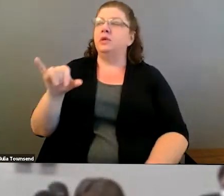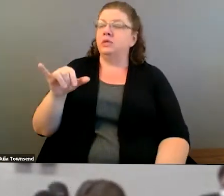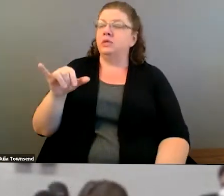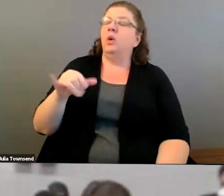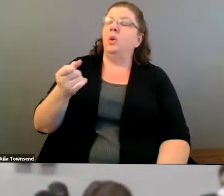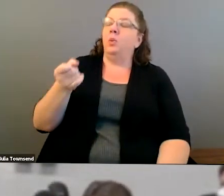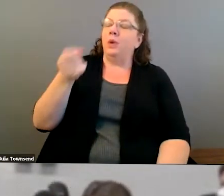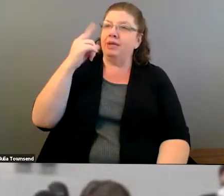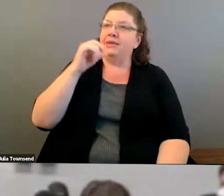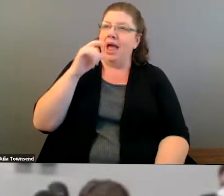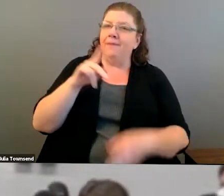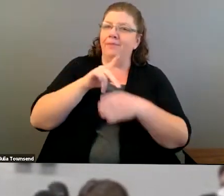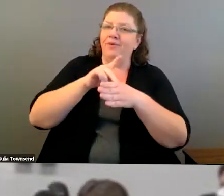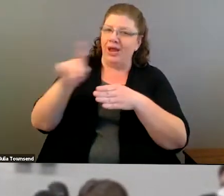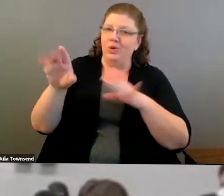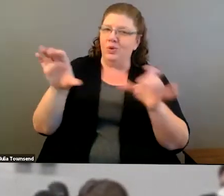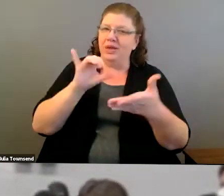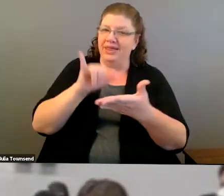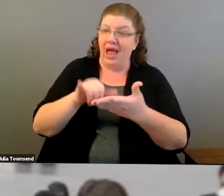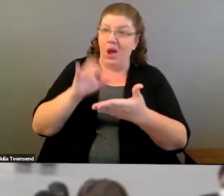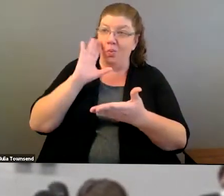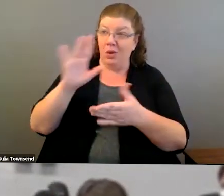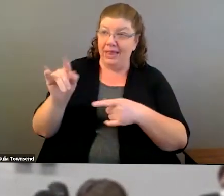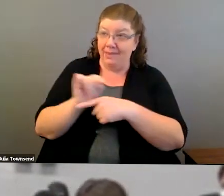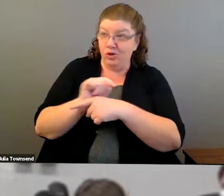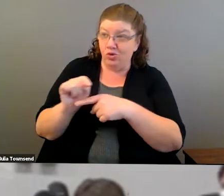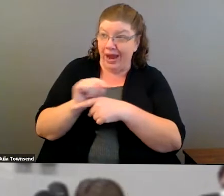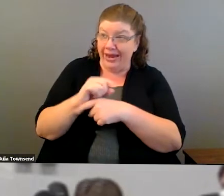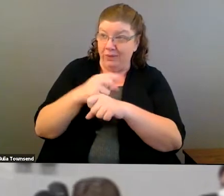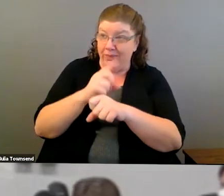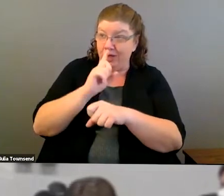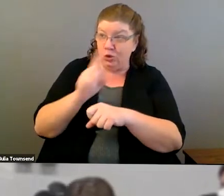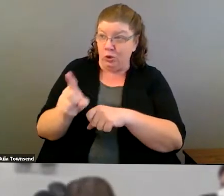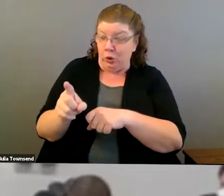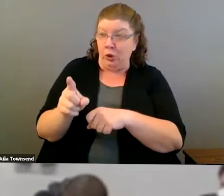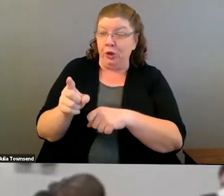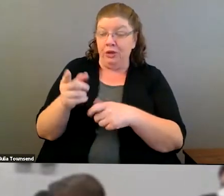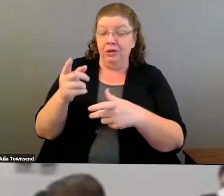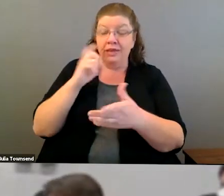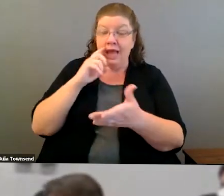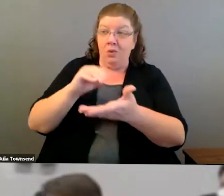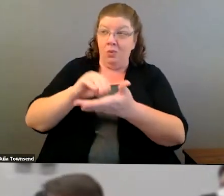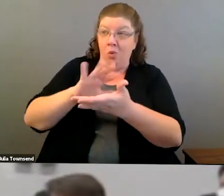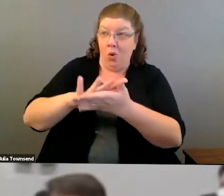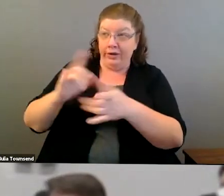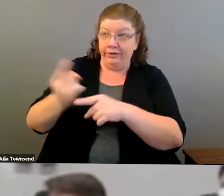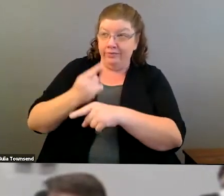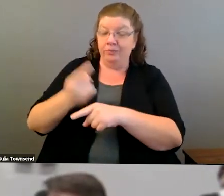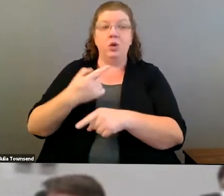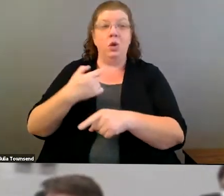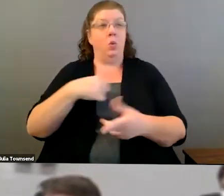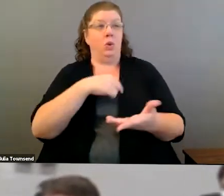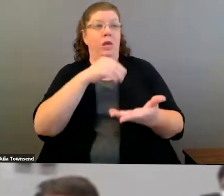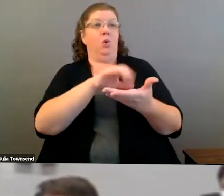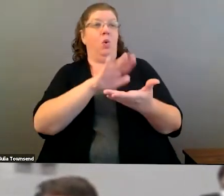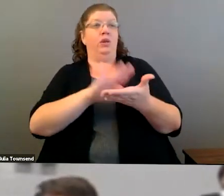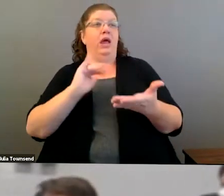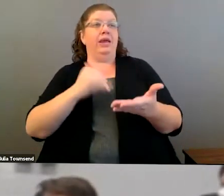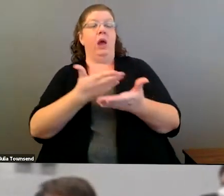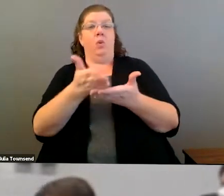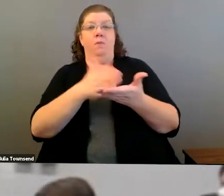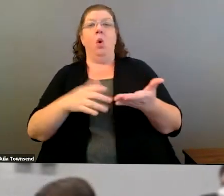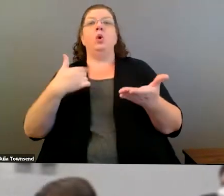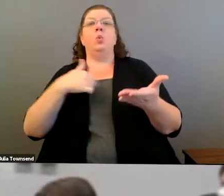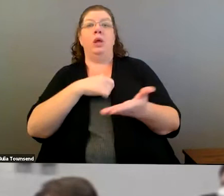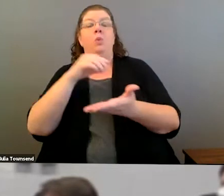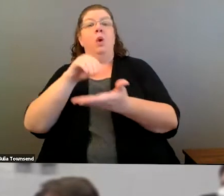they're not professionals who are doing the ASB, will they be trained on making sure that they record that? We revenue? record that on our side. We will then